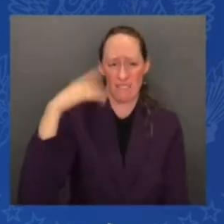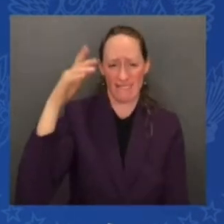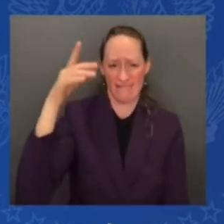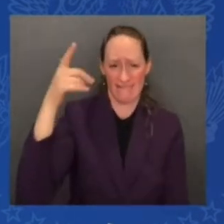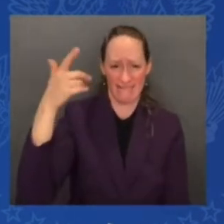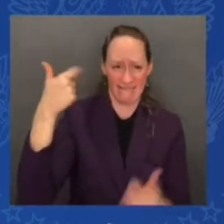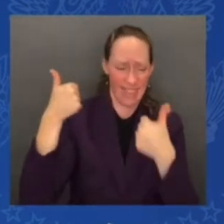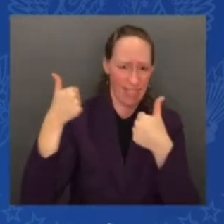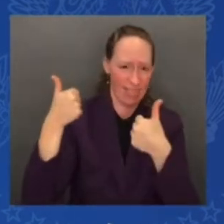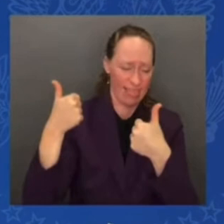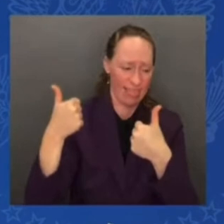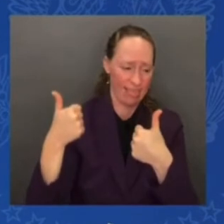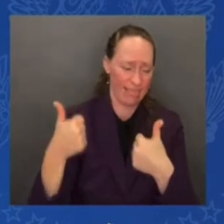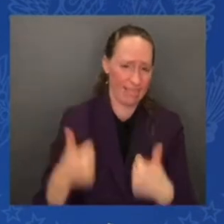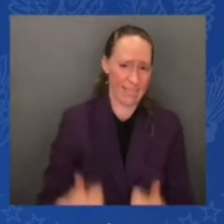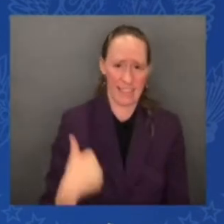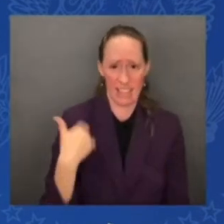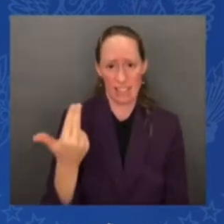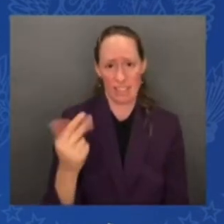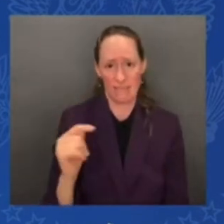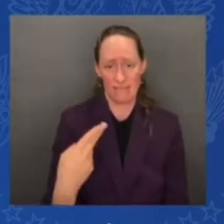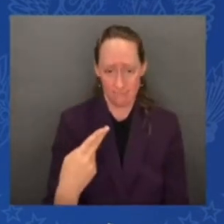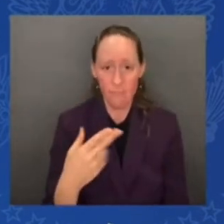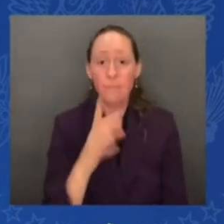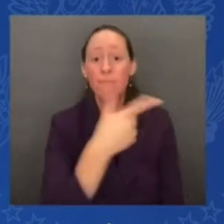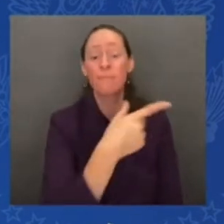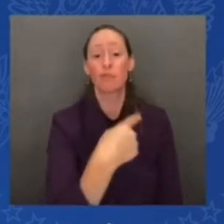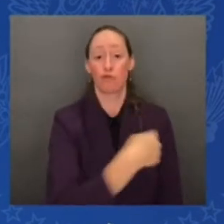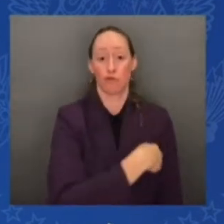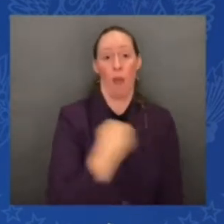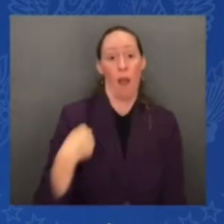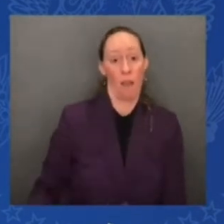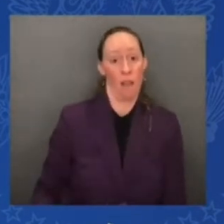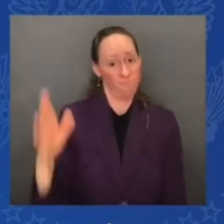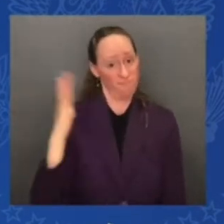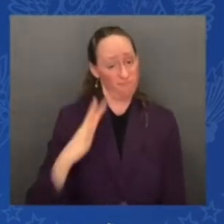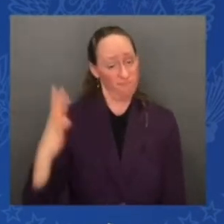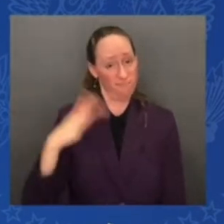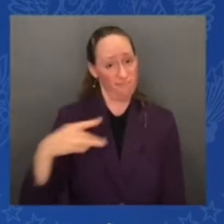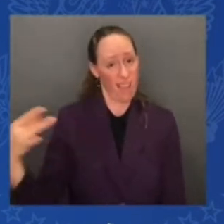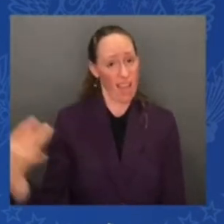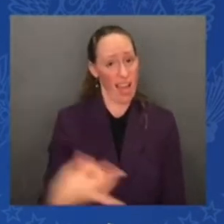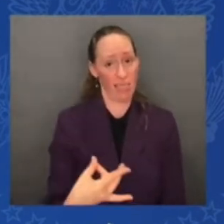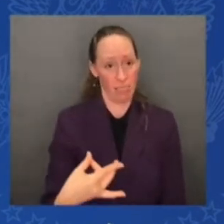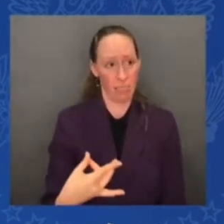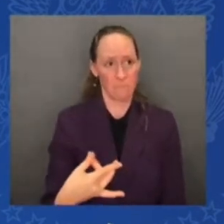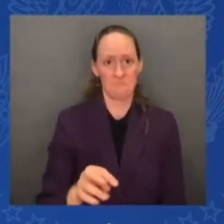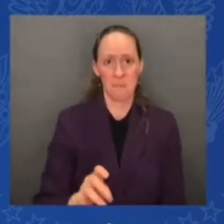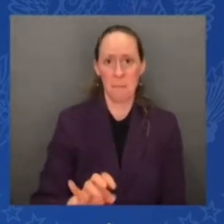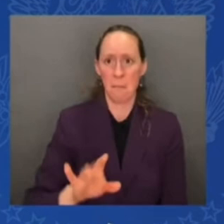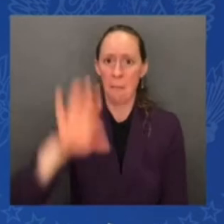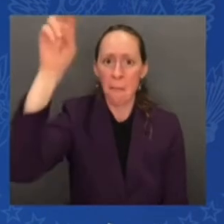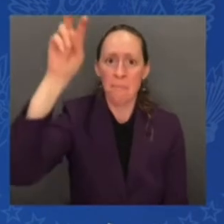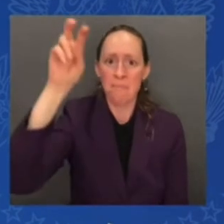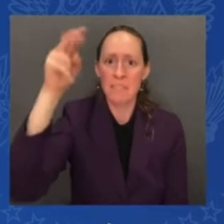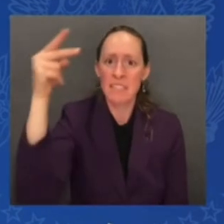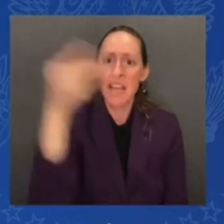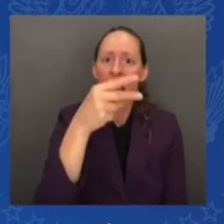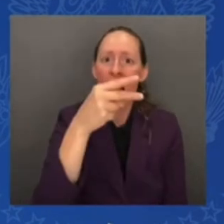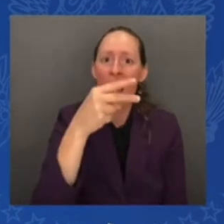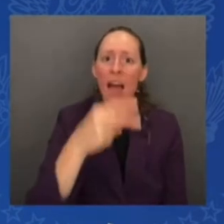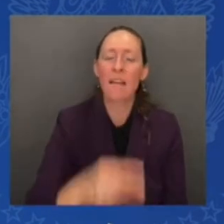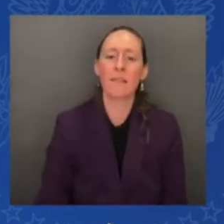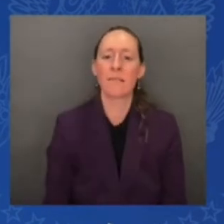2. How can you have the best economy in the world with a second-rate infrastructure? It's not